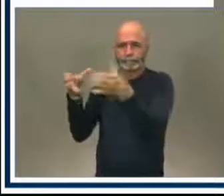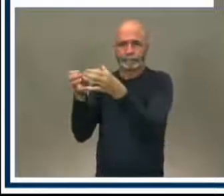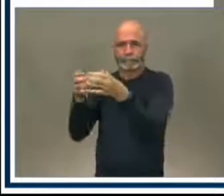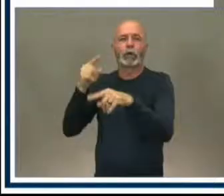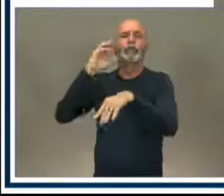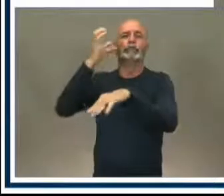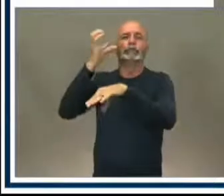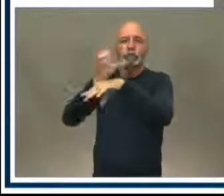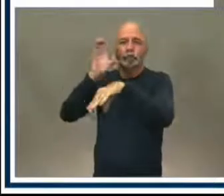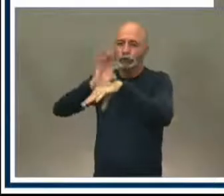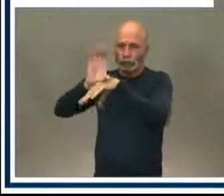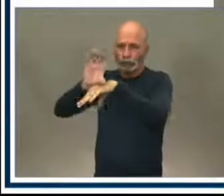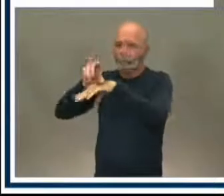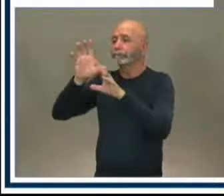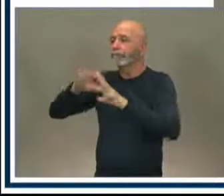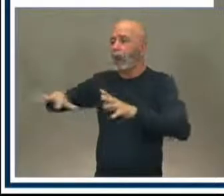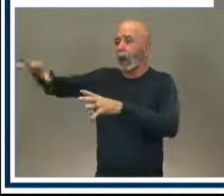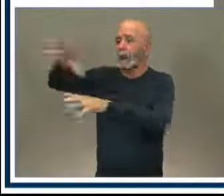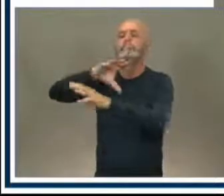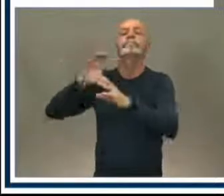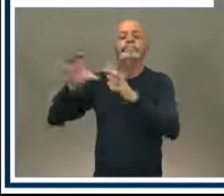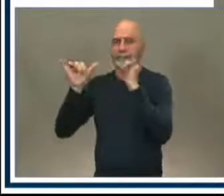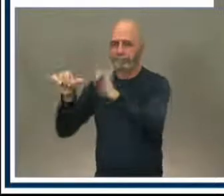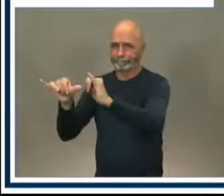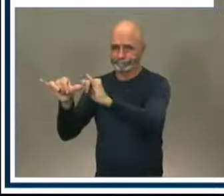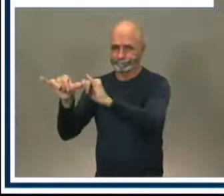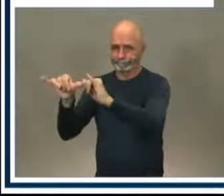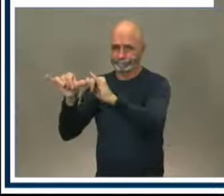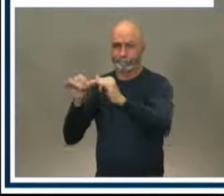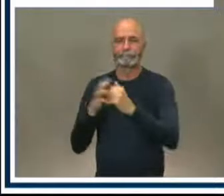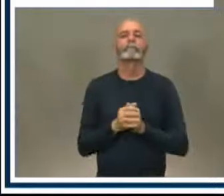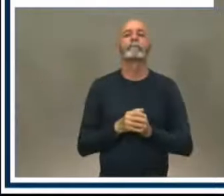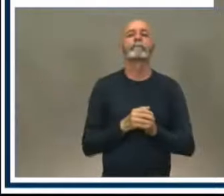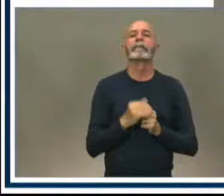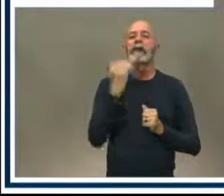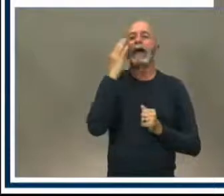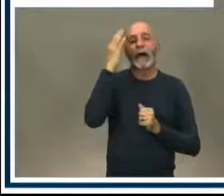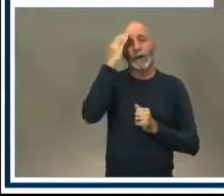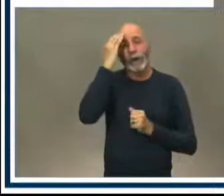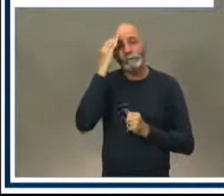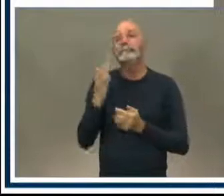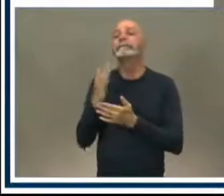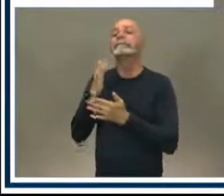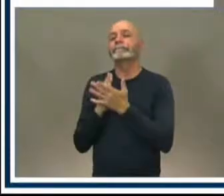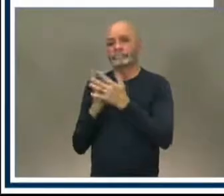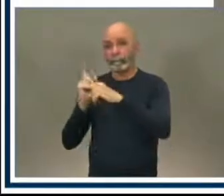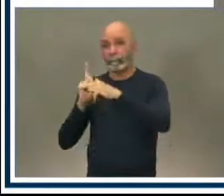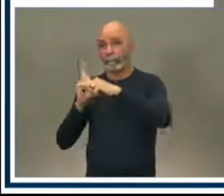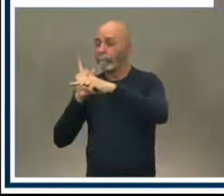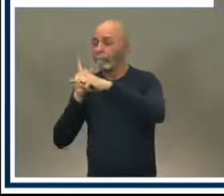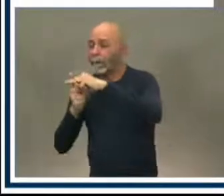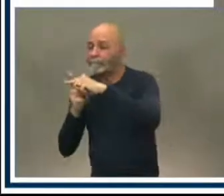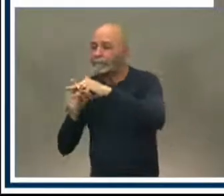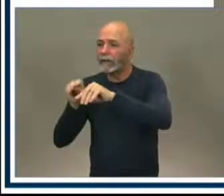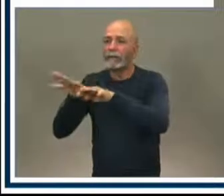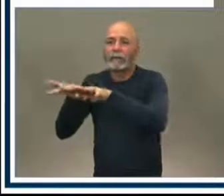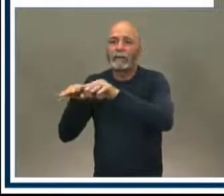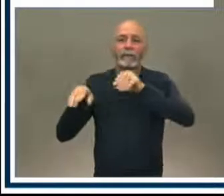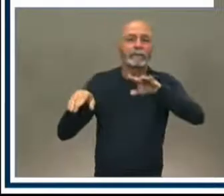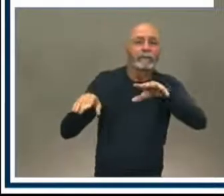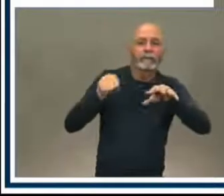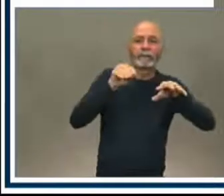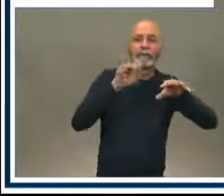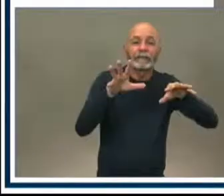we continue to have contained clusters, but unfortunately, we are seeing some signs of community transmission in the Amherst